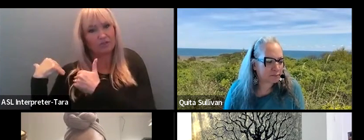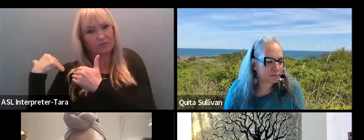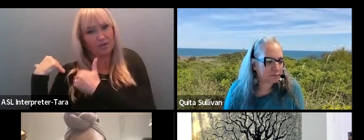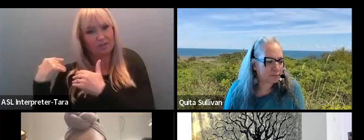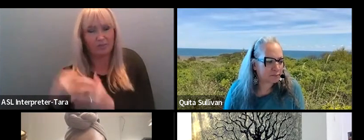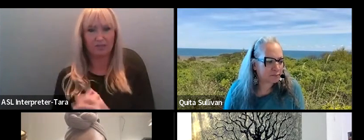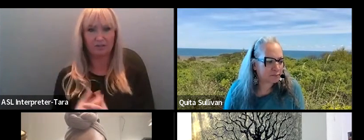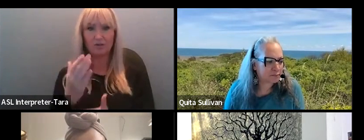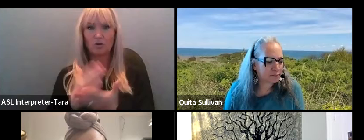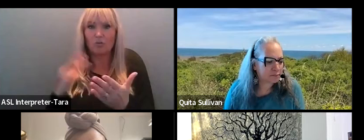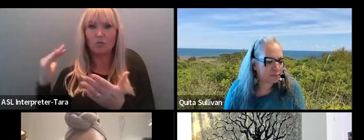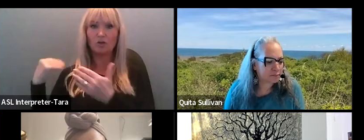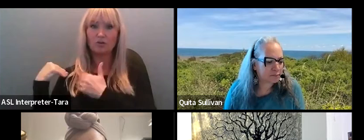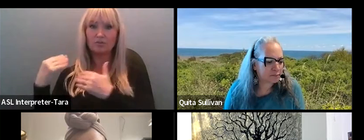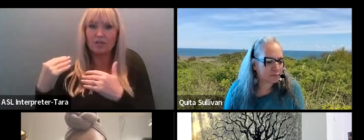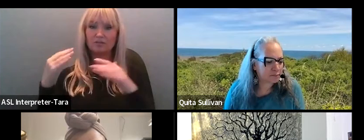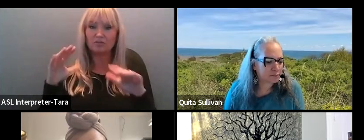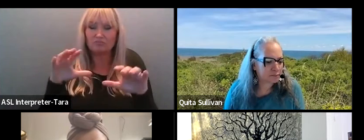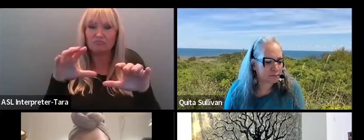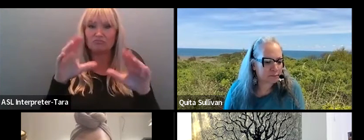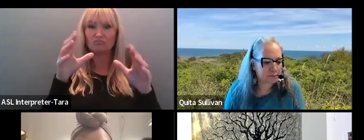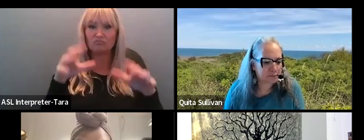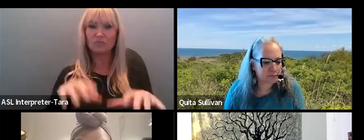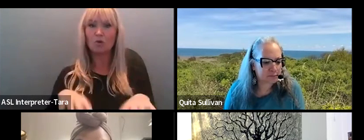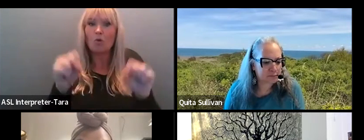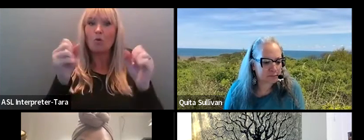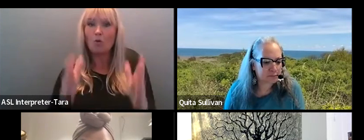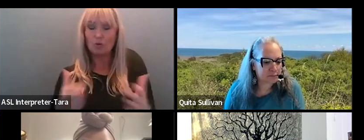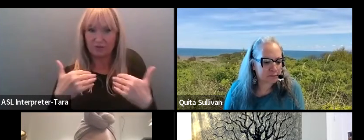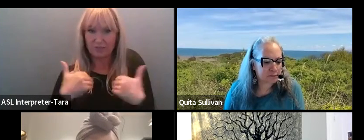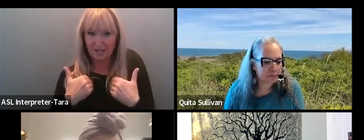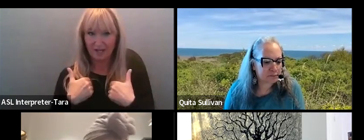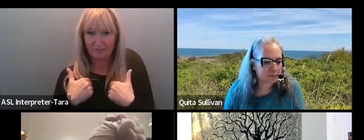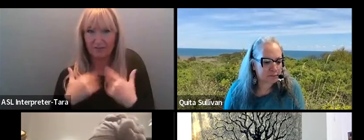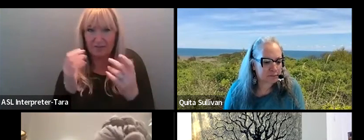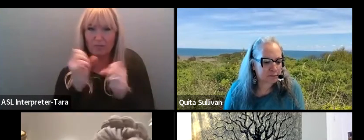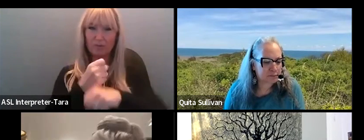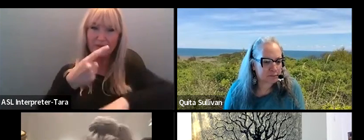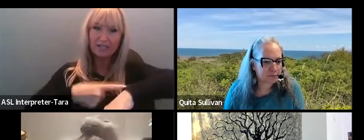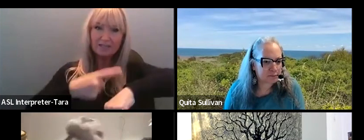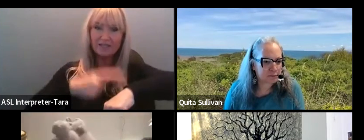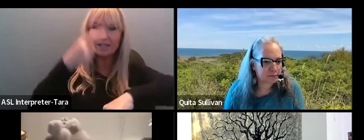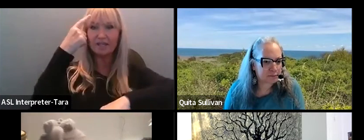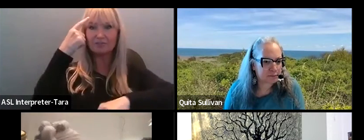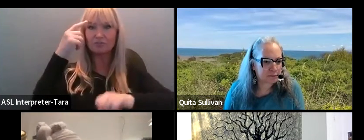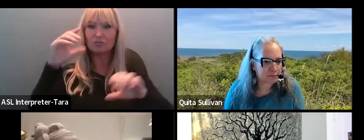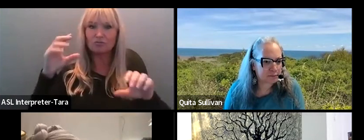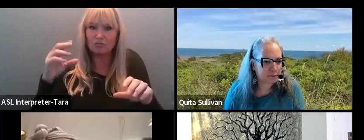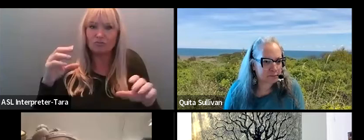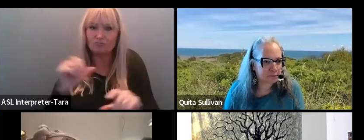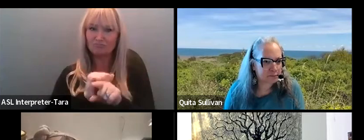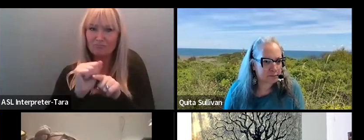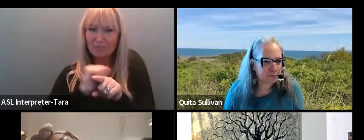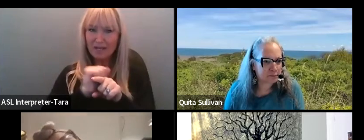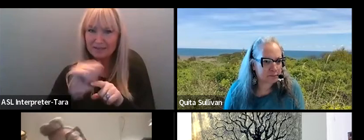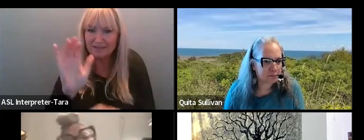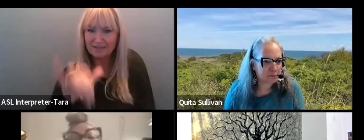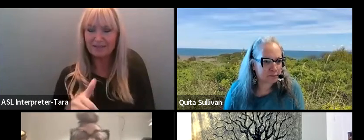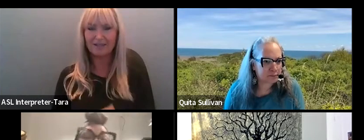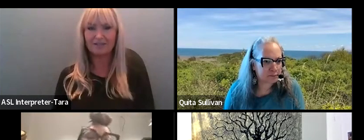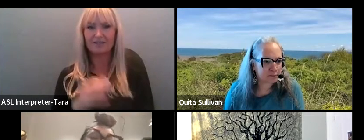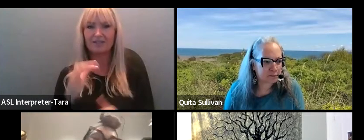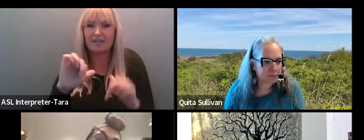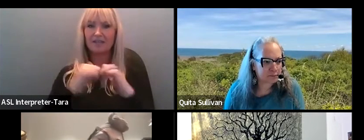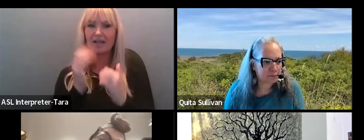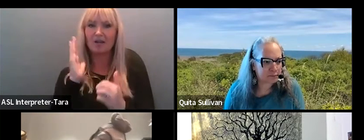do our hosts have toward us, and are we making space for those responsibilities to be exercised? How will we incorporate what we